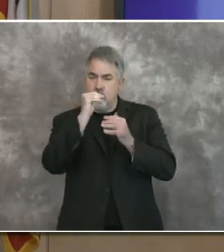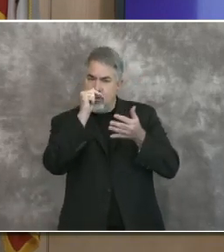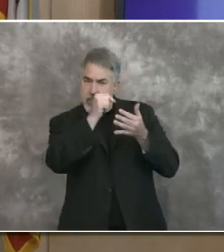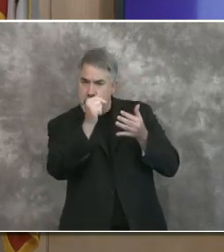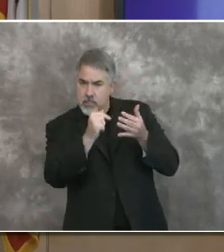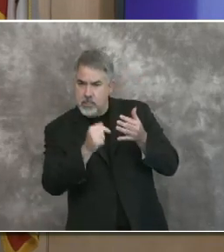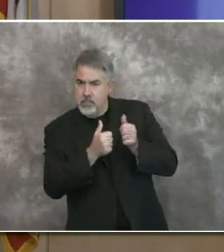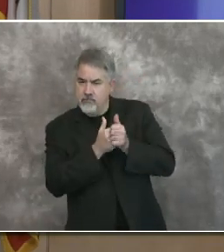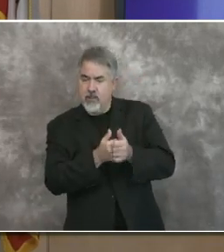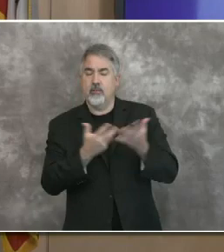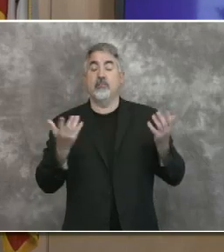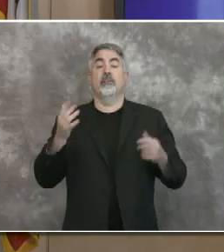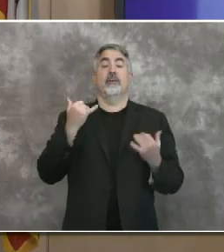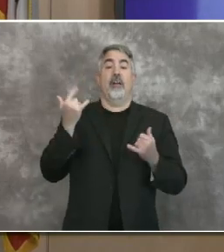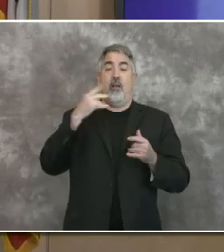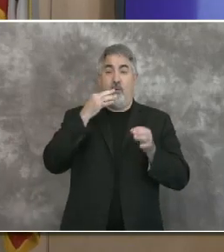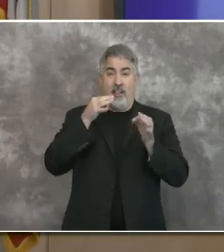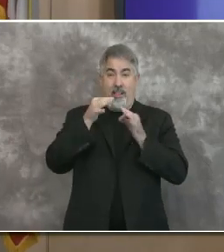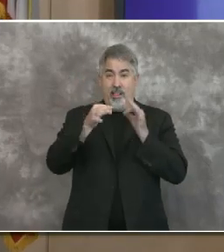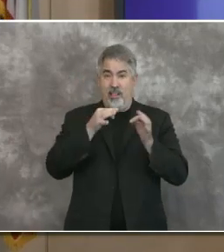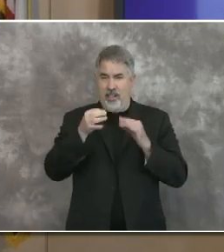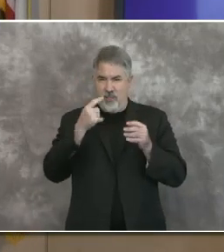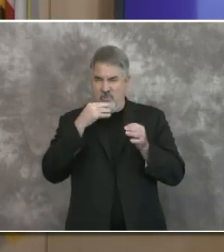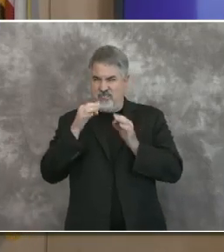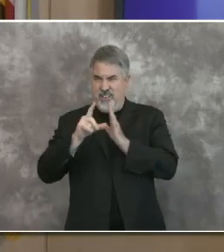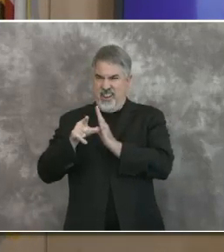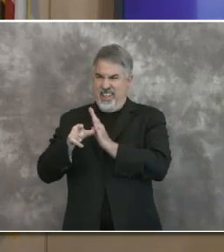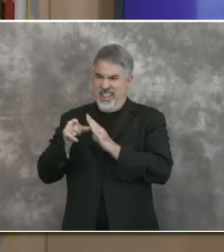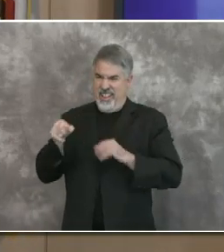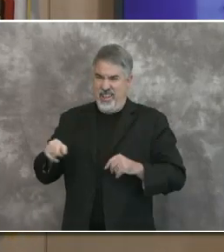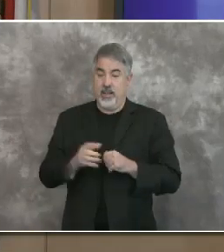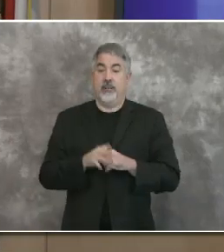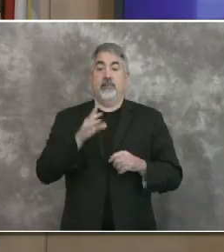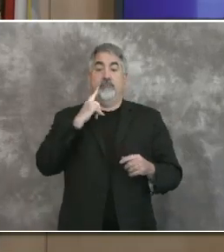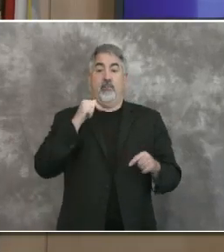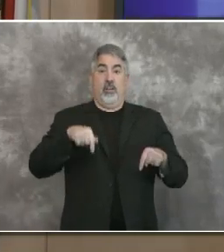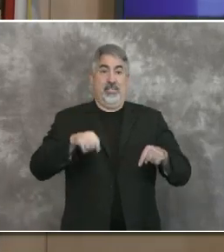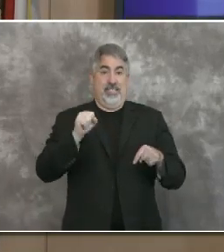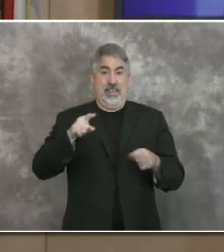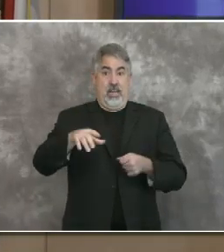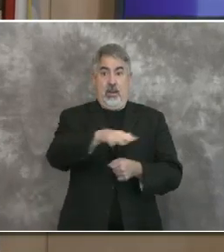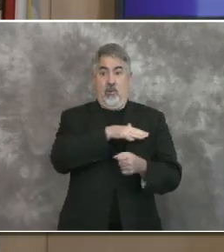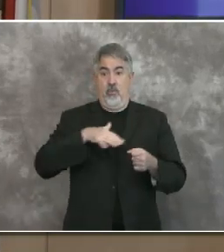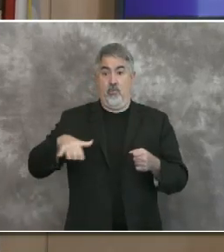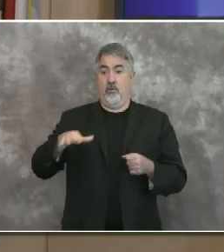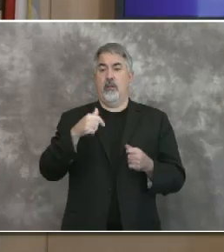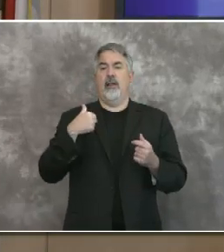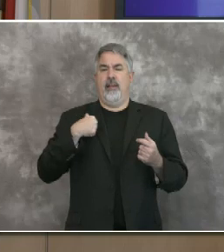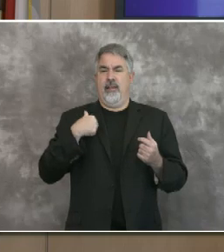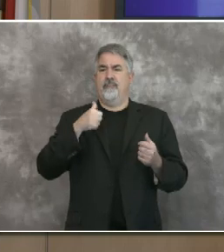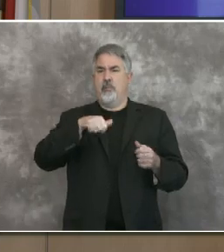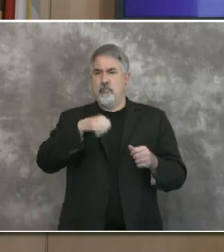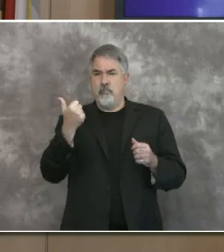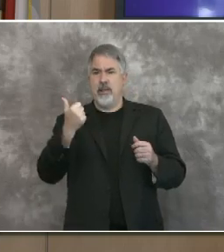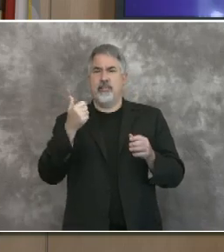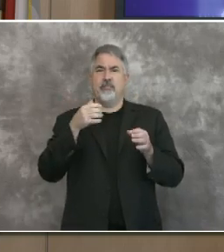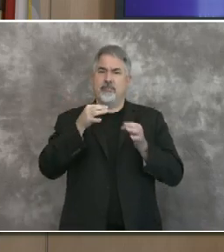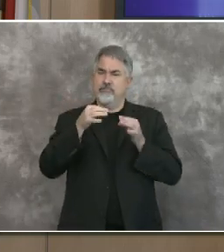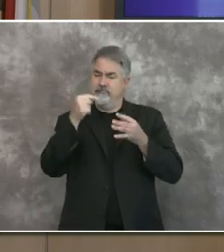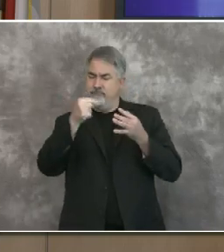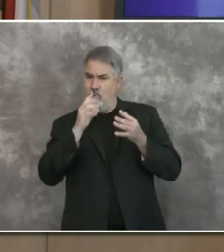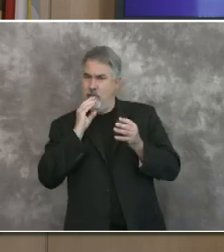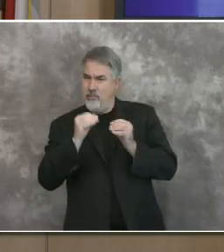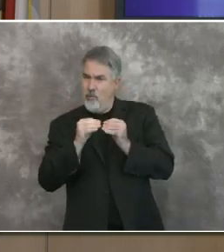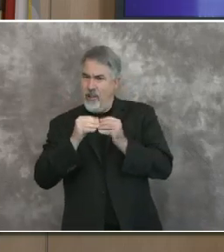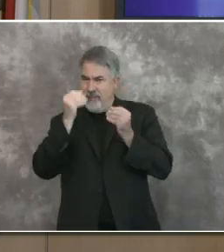that and what that means to the County of San Diego and businesses here. We also have a lot of other ground to cover, so in the interest of time, we're